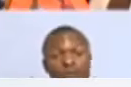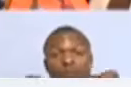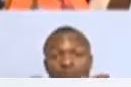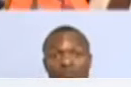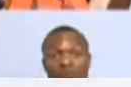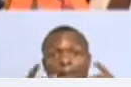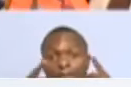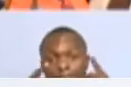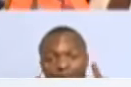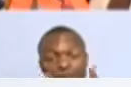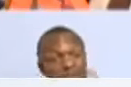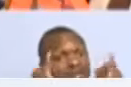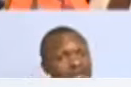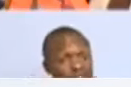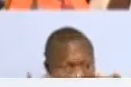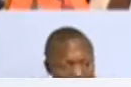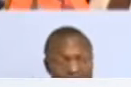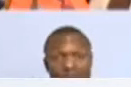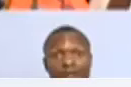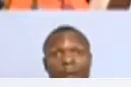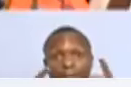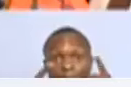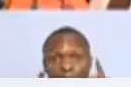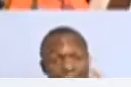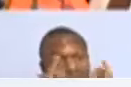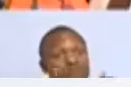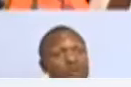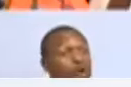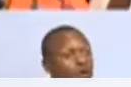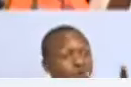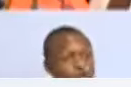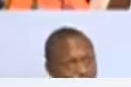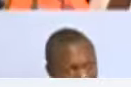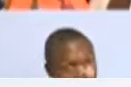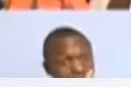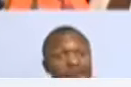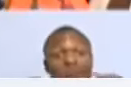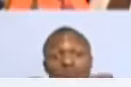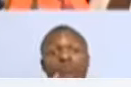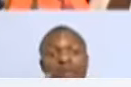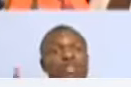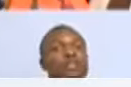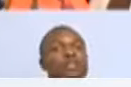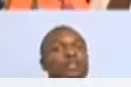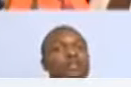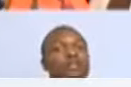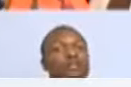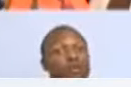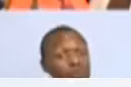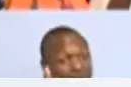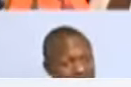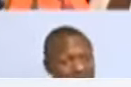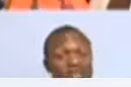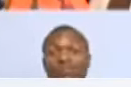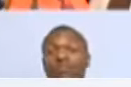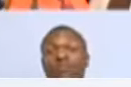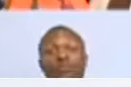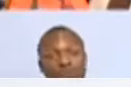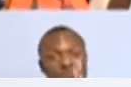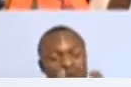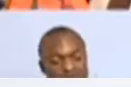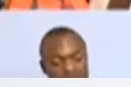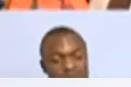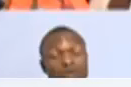institutions. You can now go to a public institution and ask for information. You should get it. With these freedoms, we urge citizens to